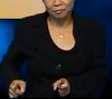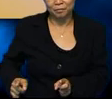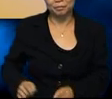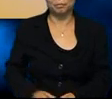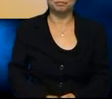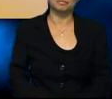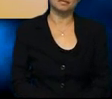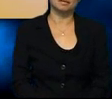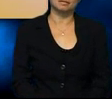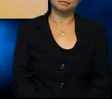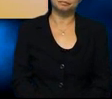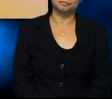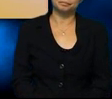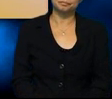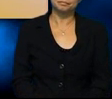3.